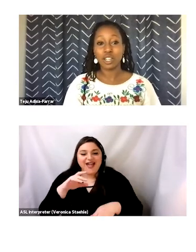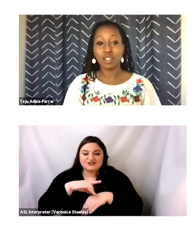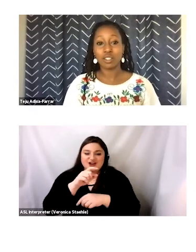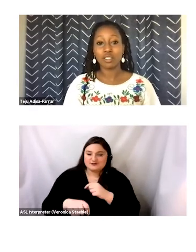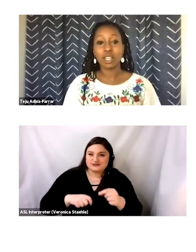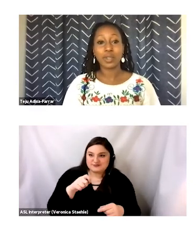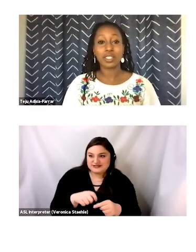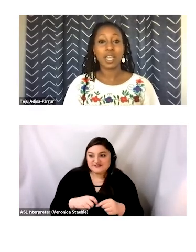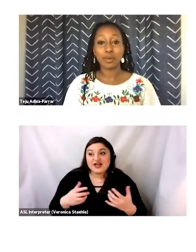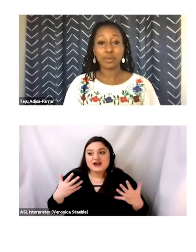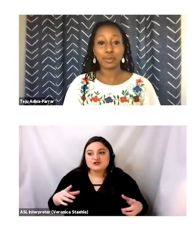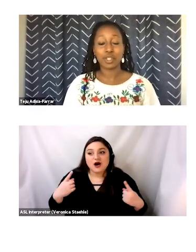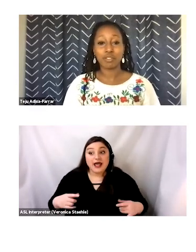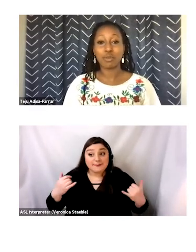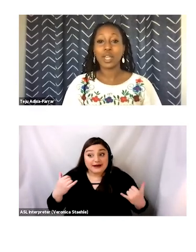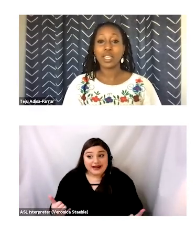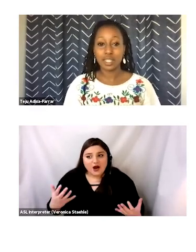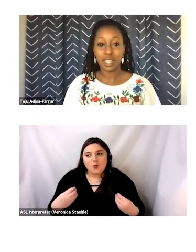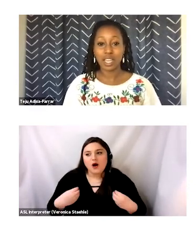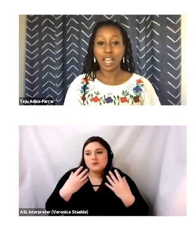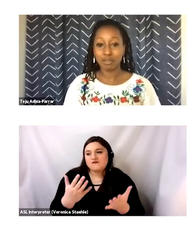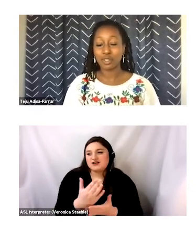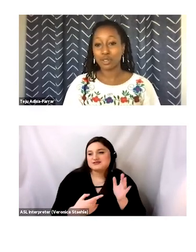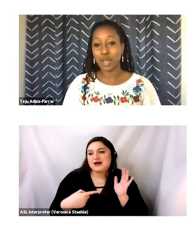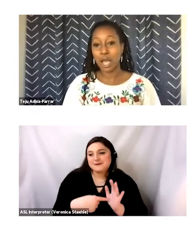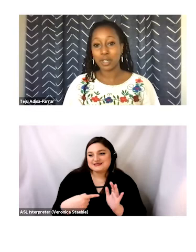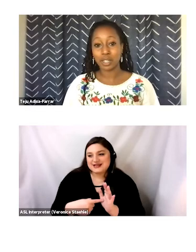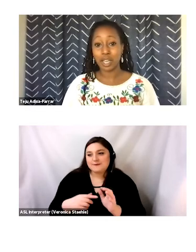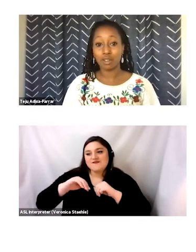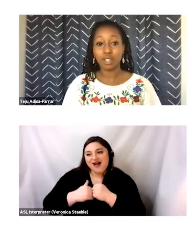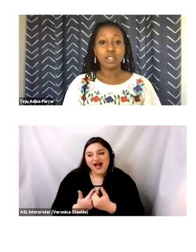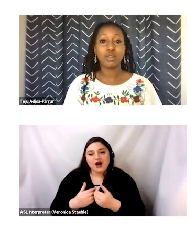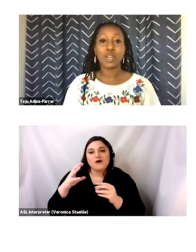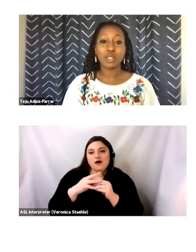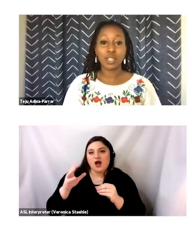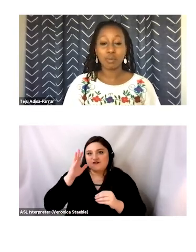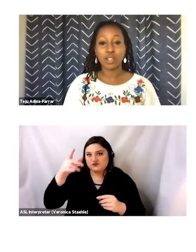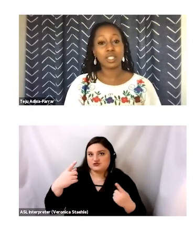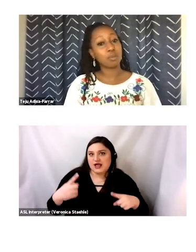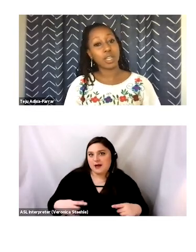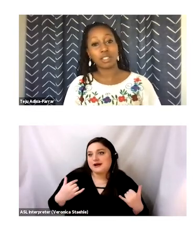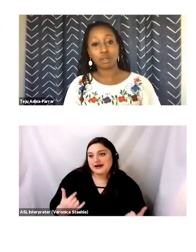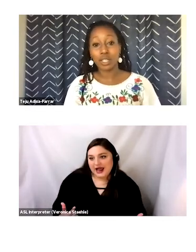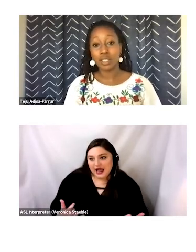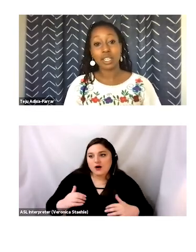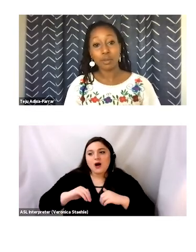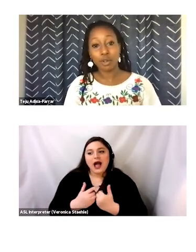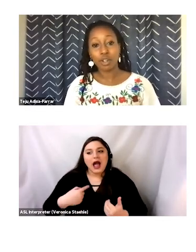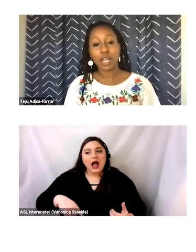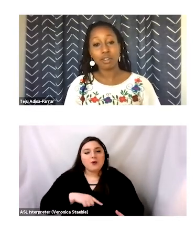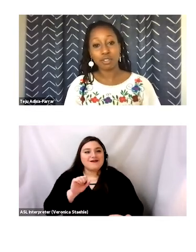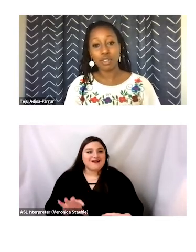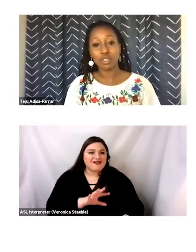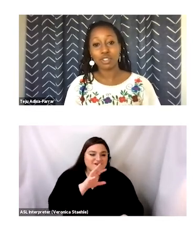to share some examples of the ways that cotton futures are happening now, the ways we can participate to create